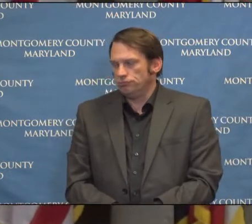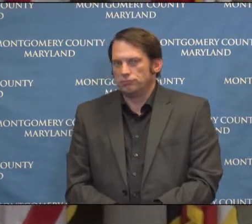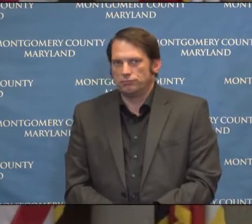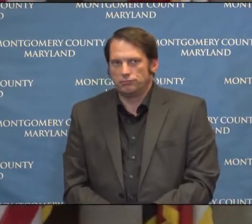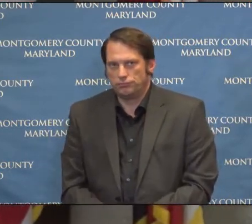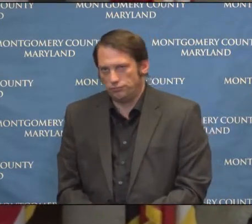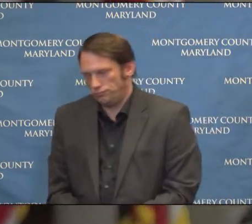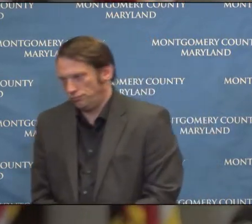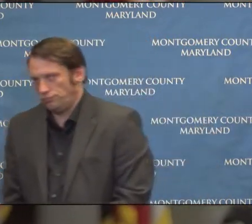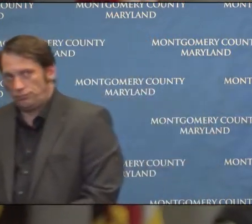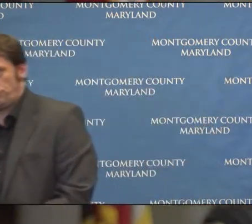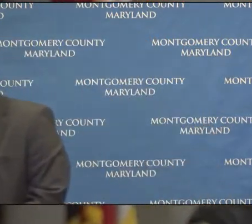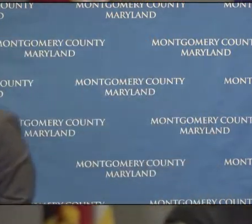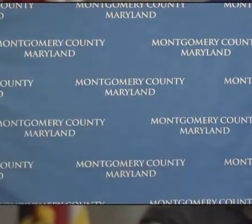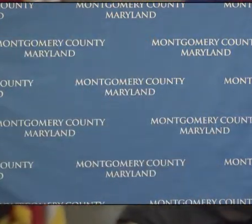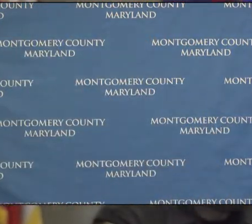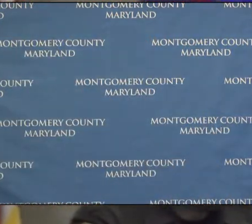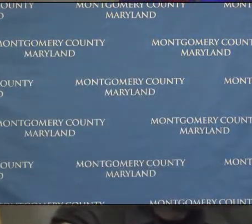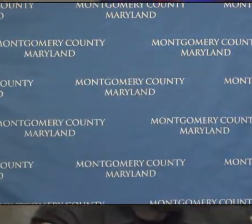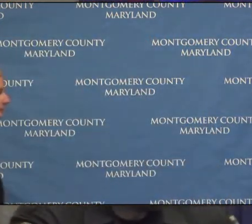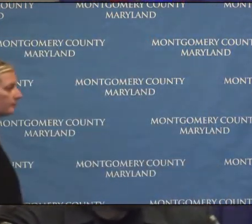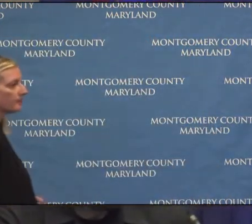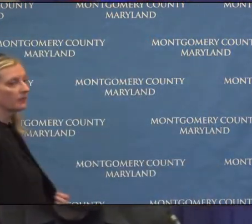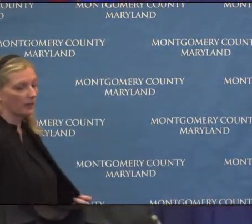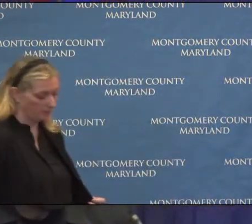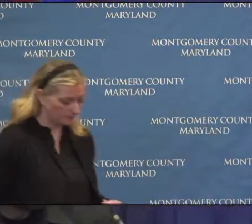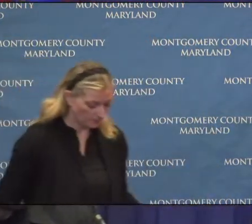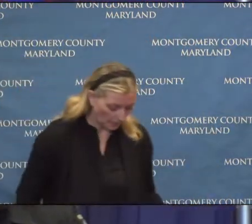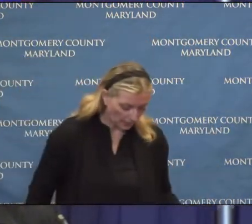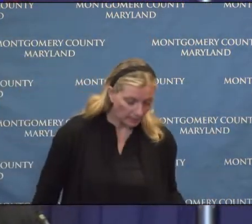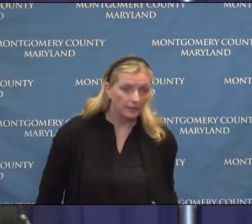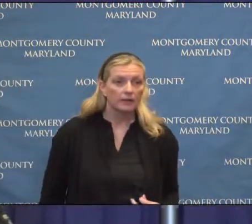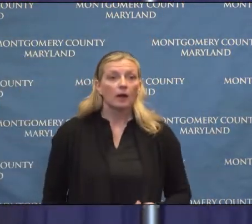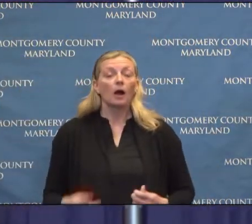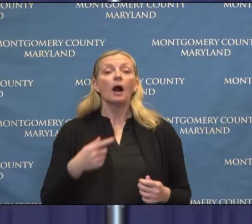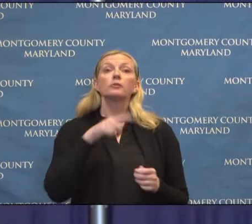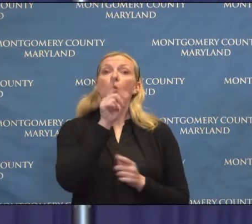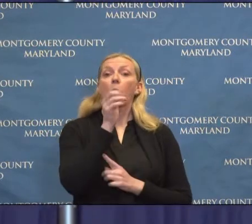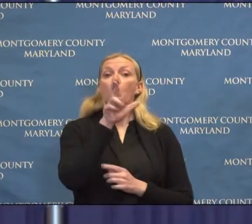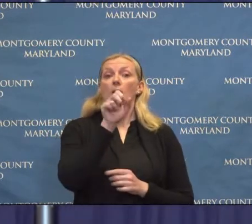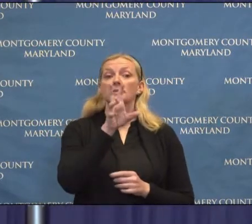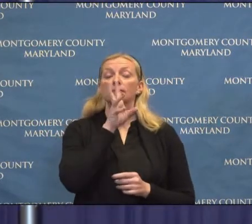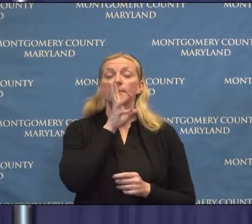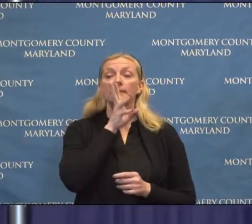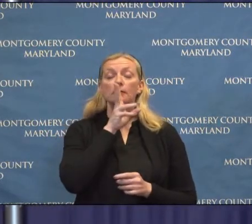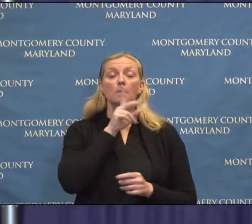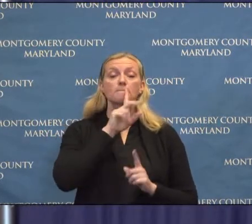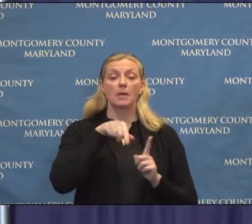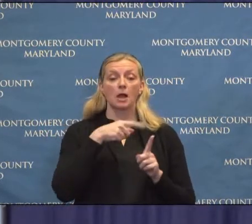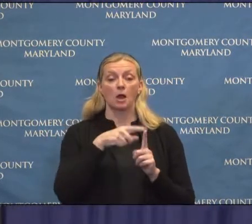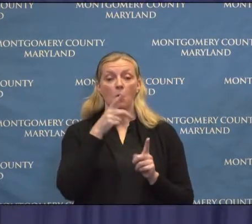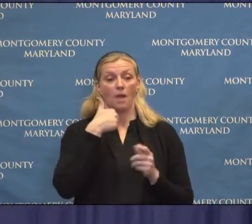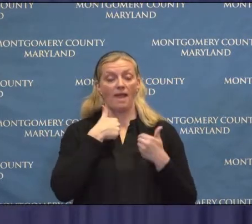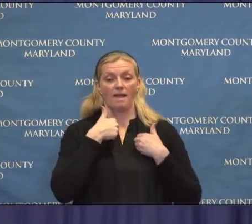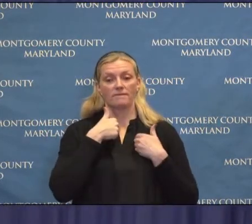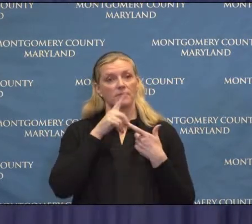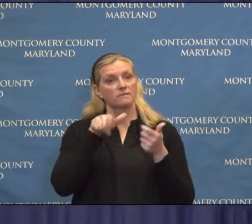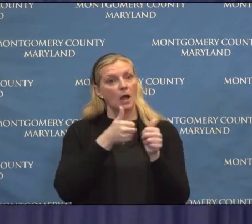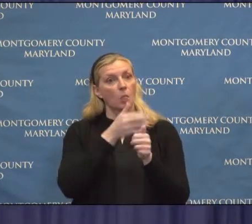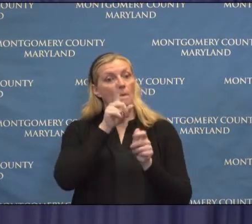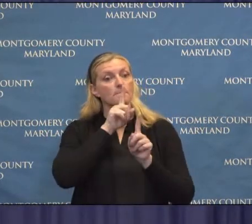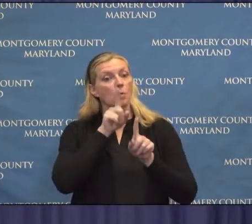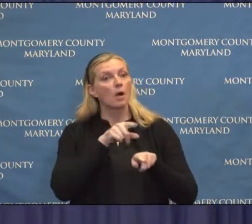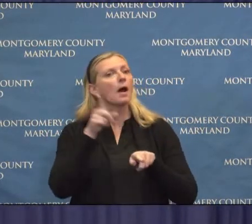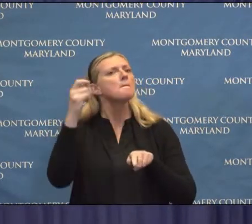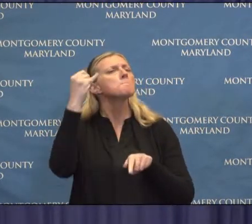the first question regarding the stay-at-home order. We have received a number of questions about undocumented people and what happens if they